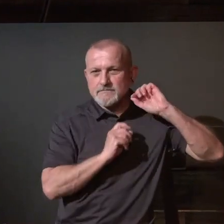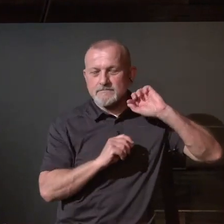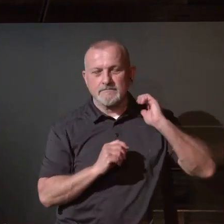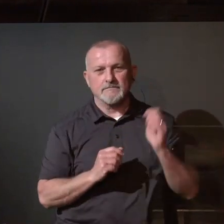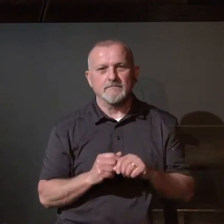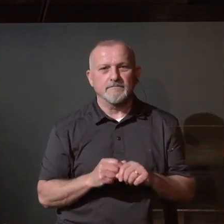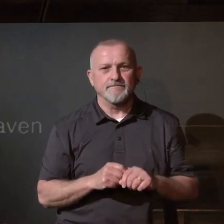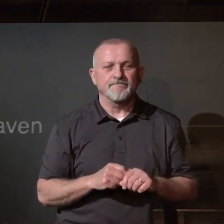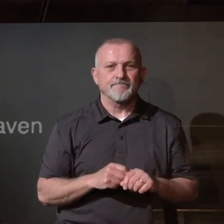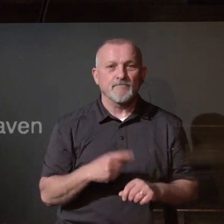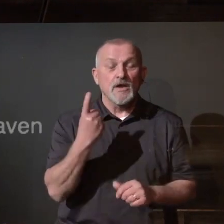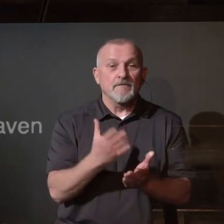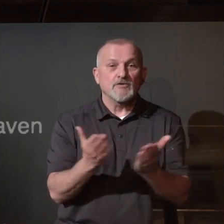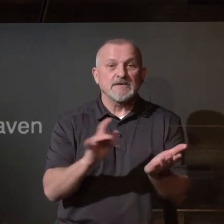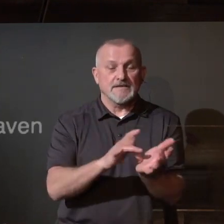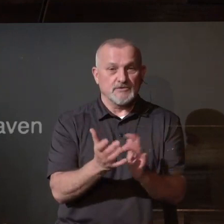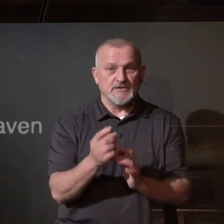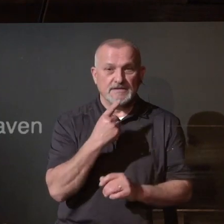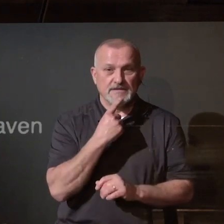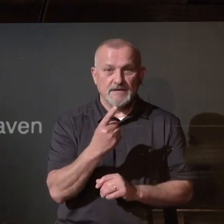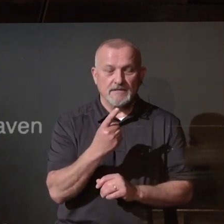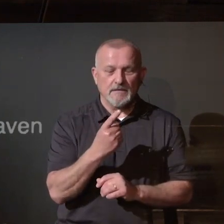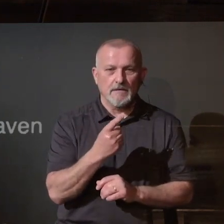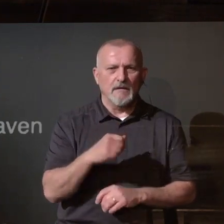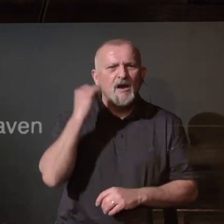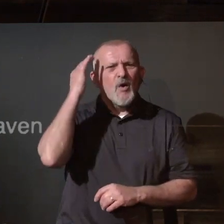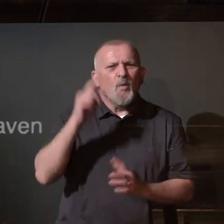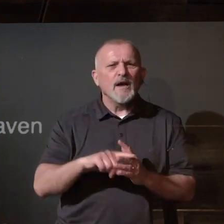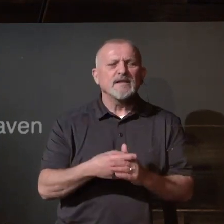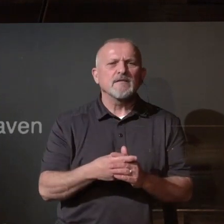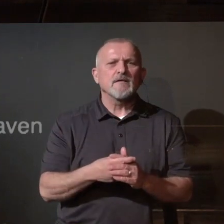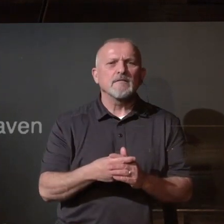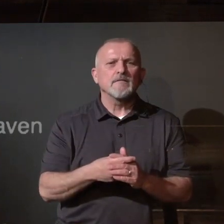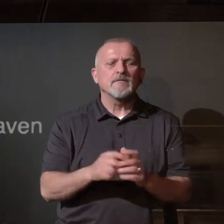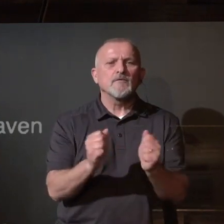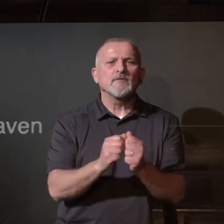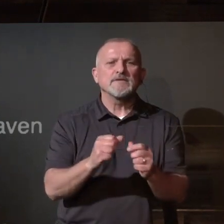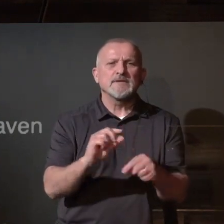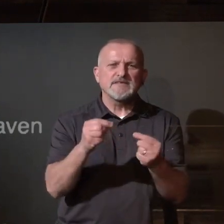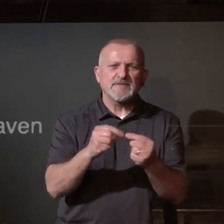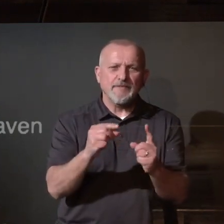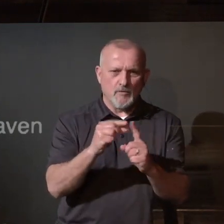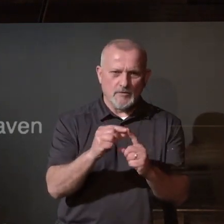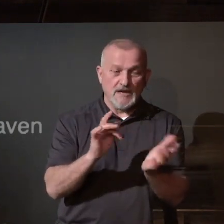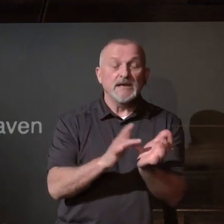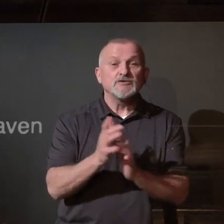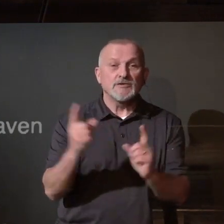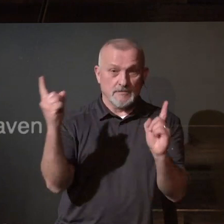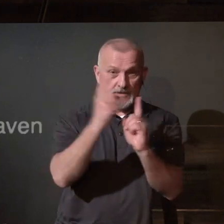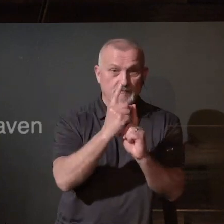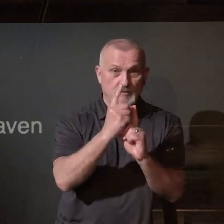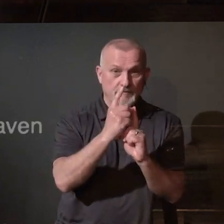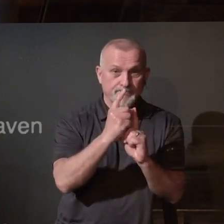Matthew 28, verse 18. This is the first things that Jesus said. Why would he start out like this? It says, then Jesus came to them